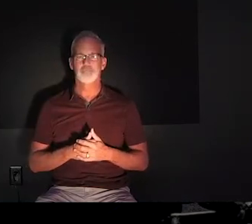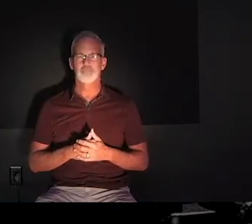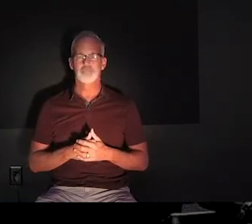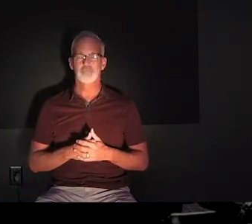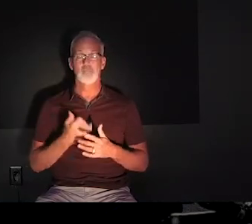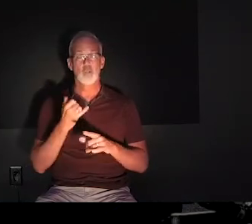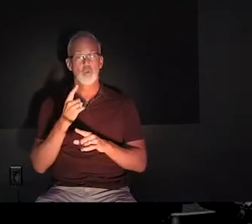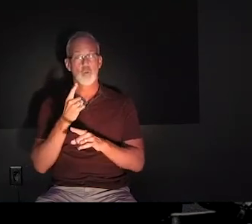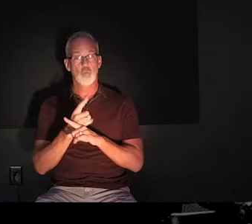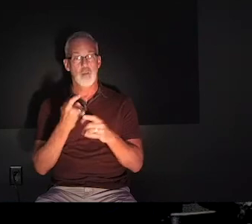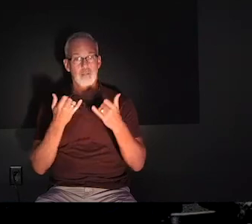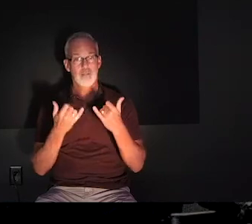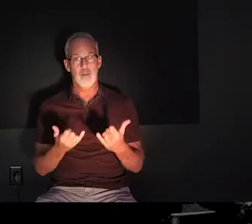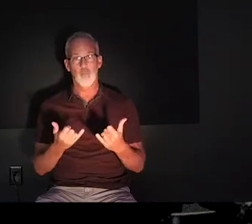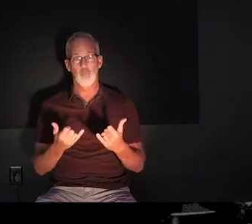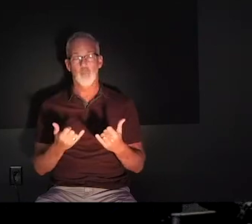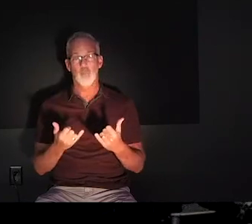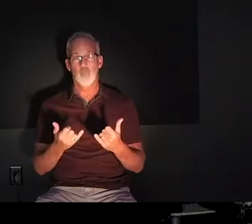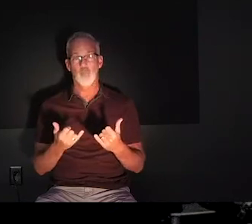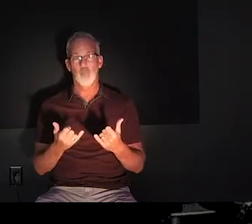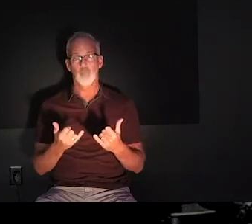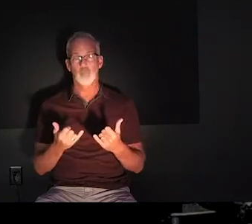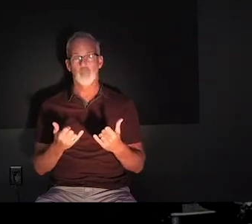Right now,